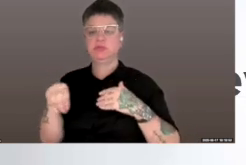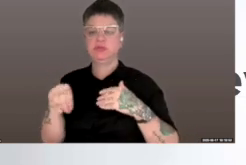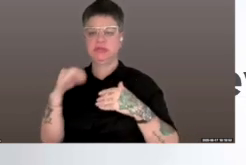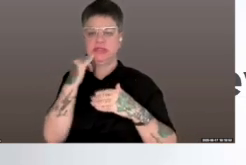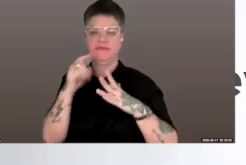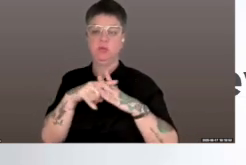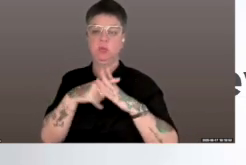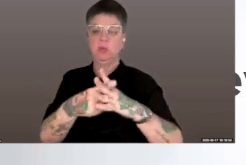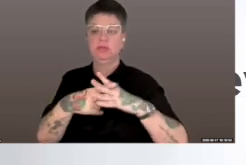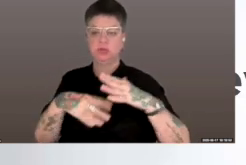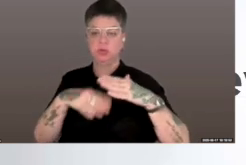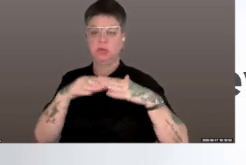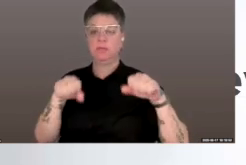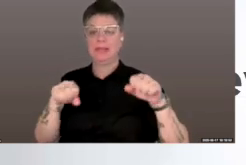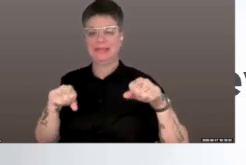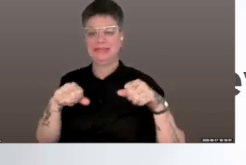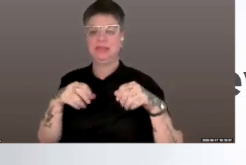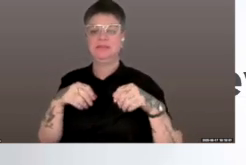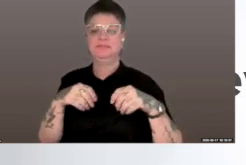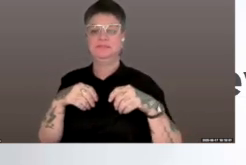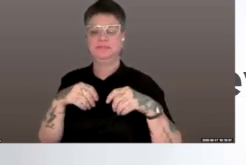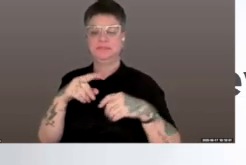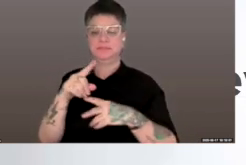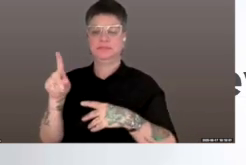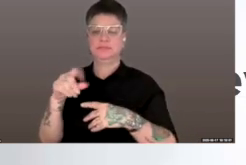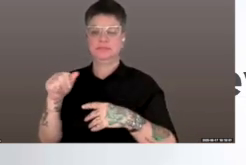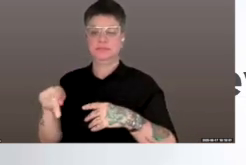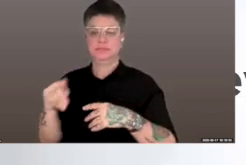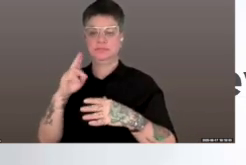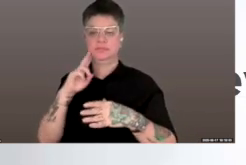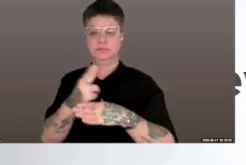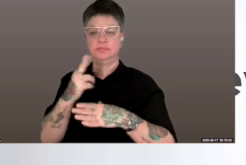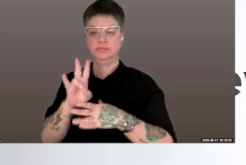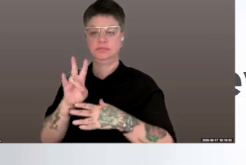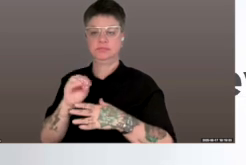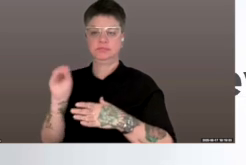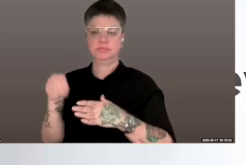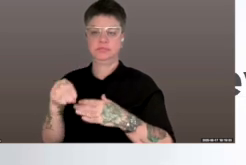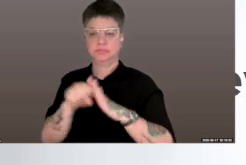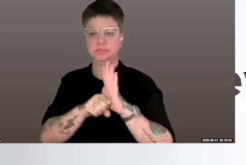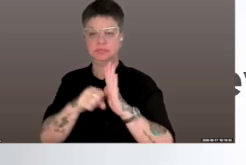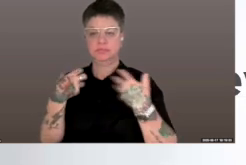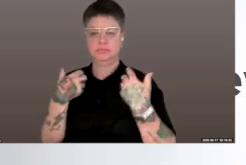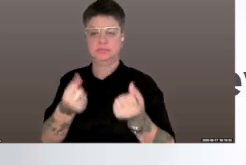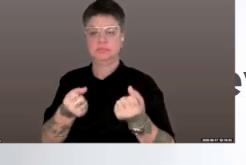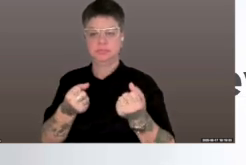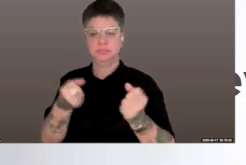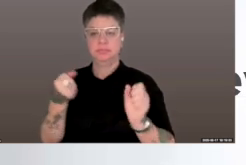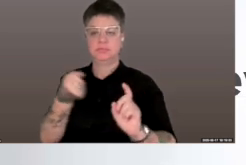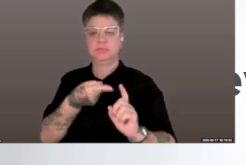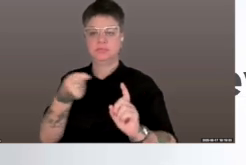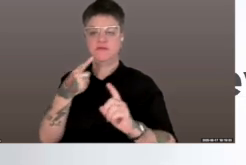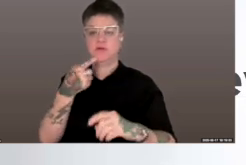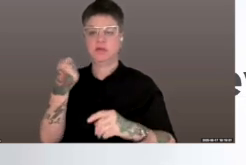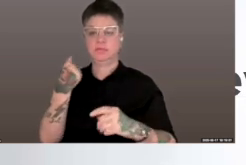participation in district and CC4 CARB Clean Cars for All and financing assistance pilot programs. This